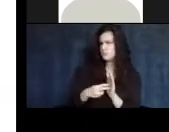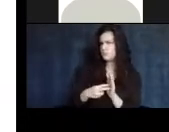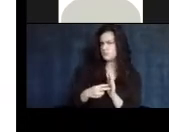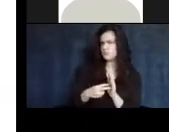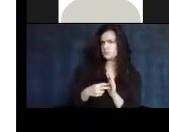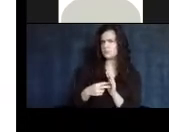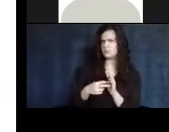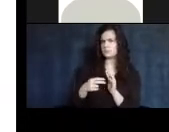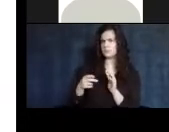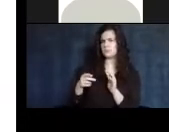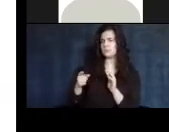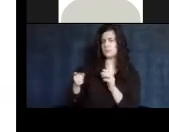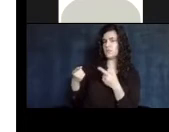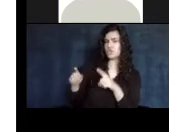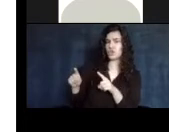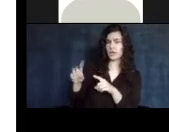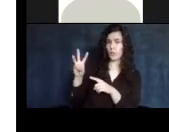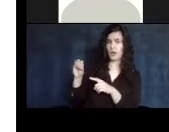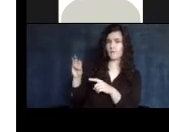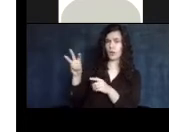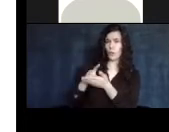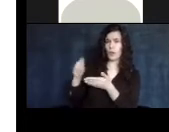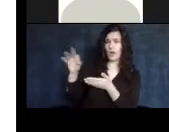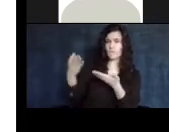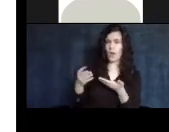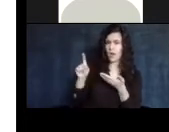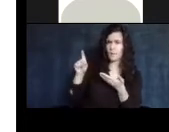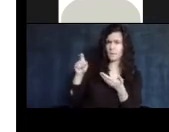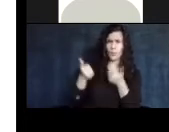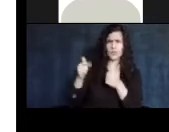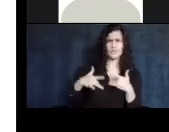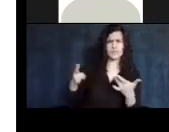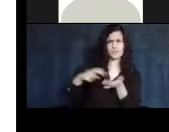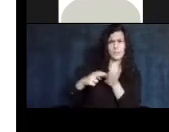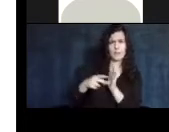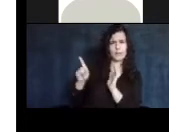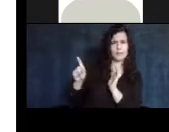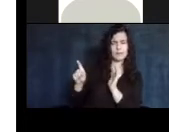about during Week of Welcome, or which events are you referring to